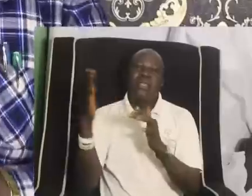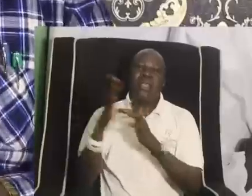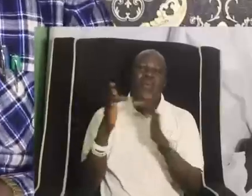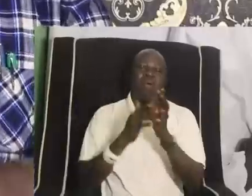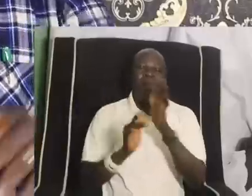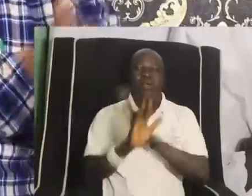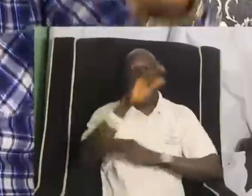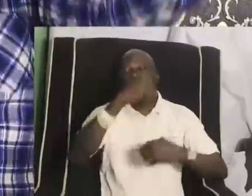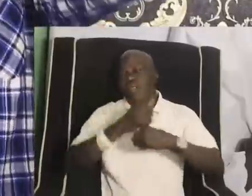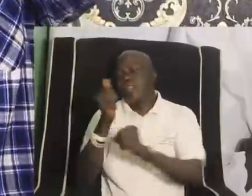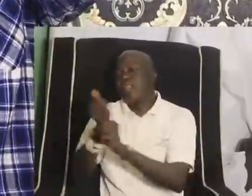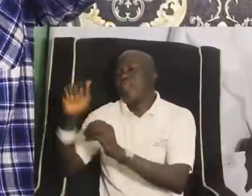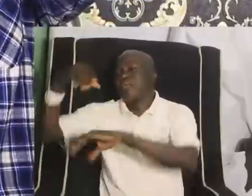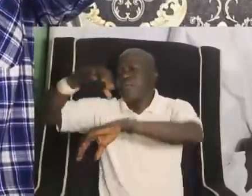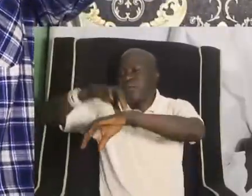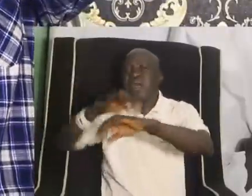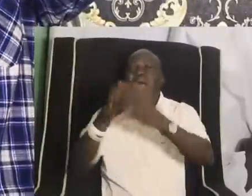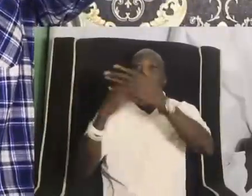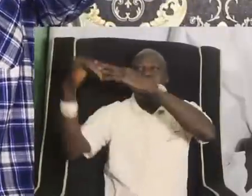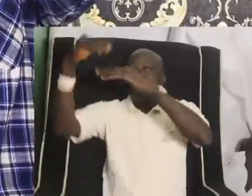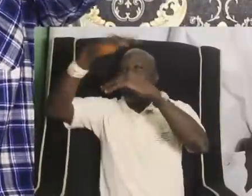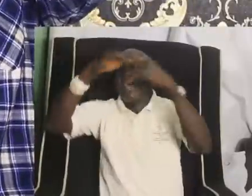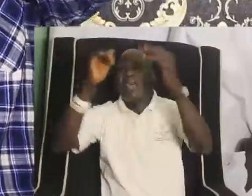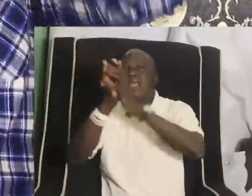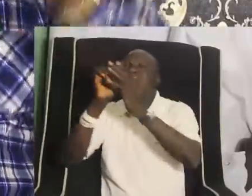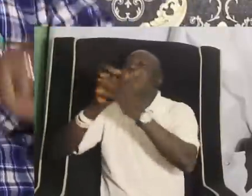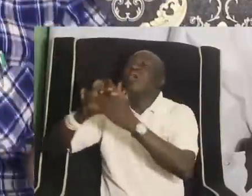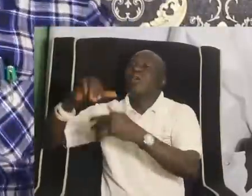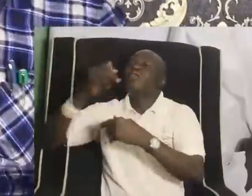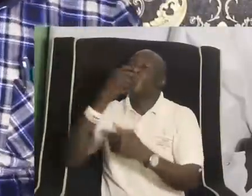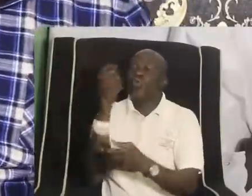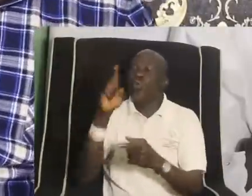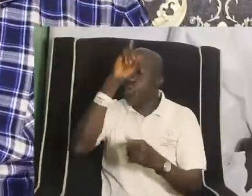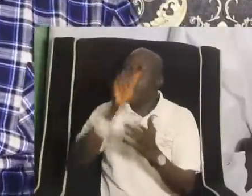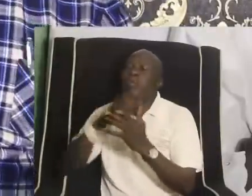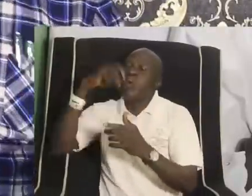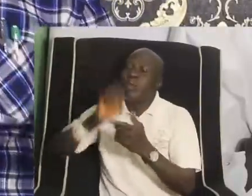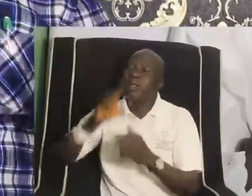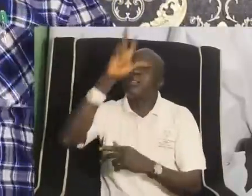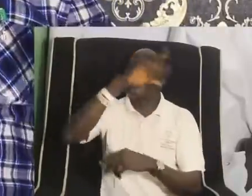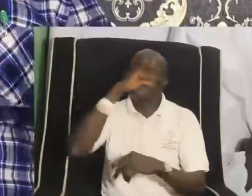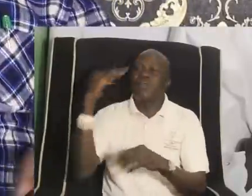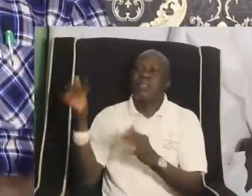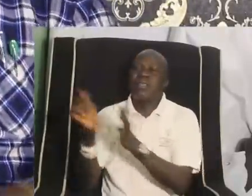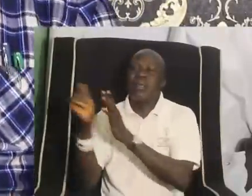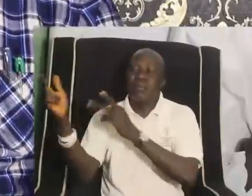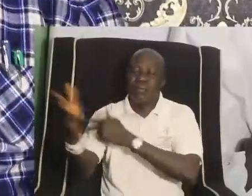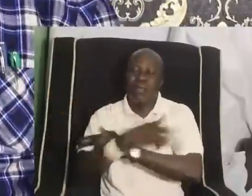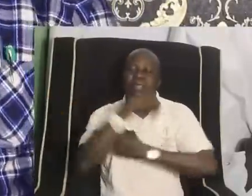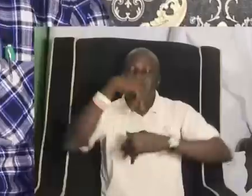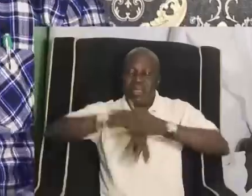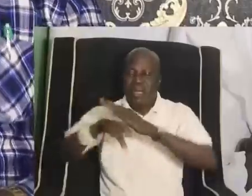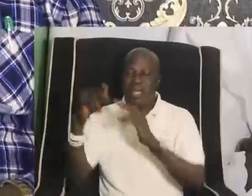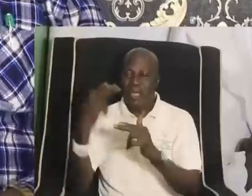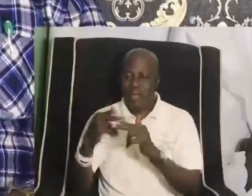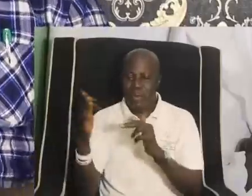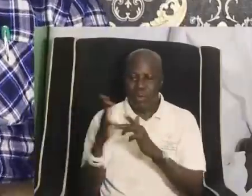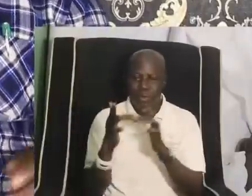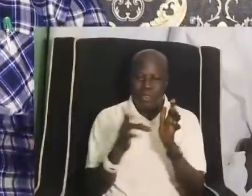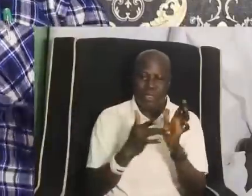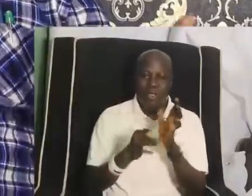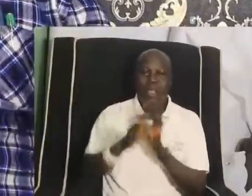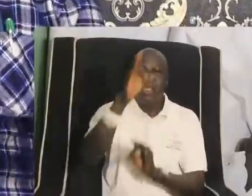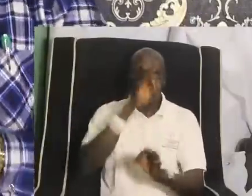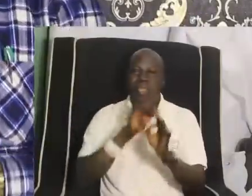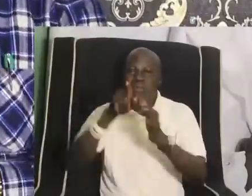that created heaven and earth. The one that commands to fast and pray. In the name of Jesus. If